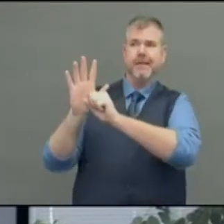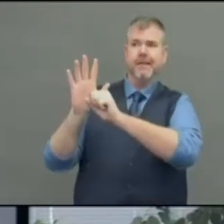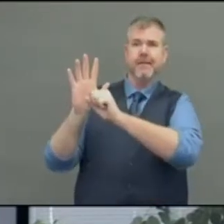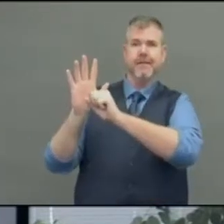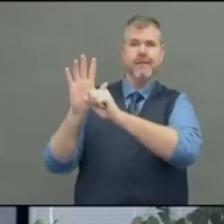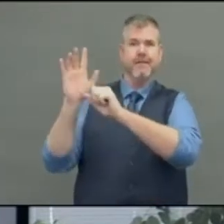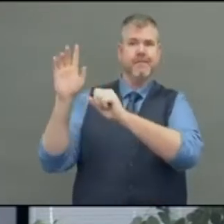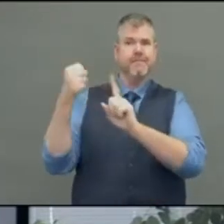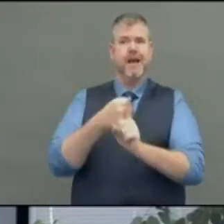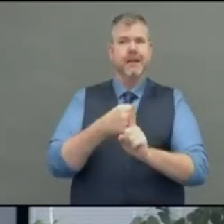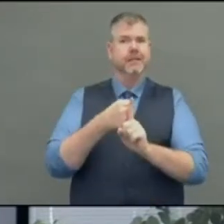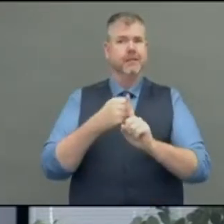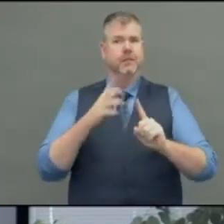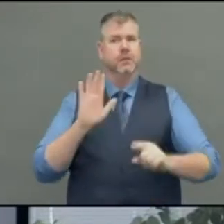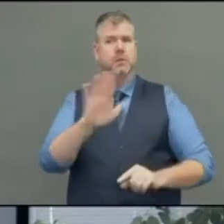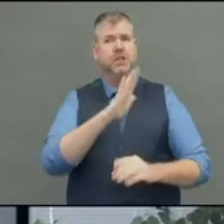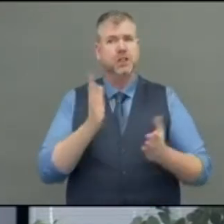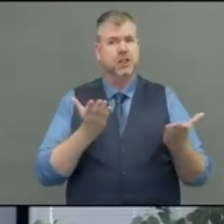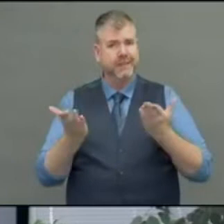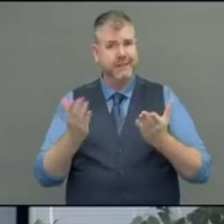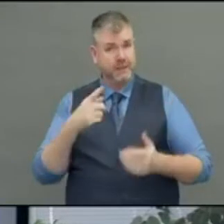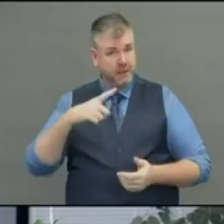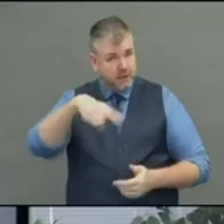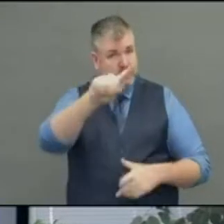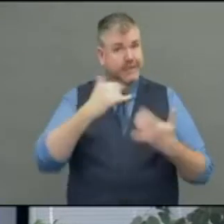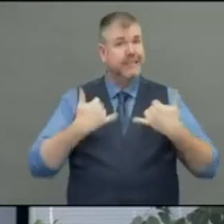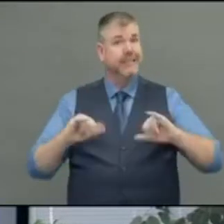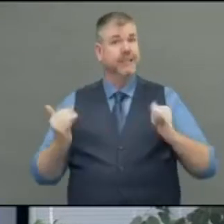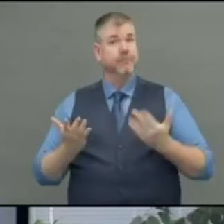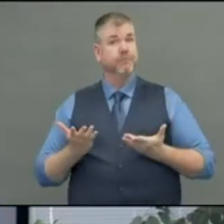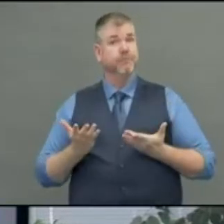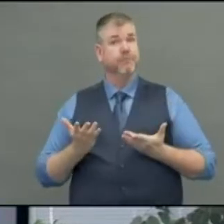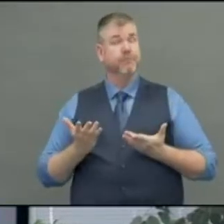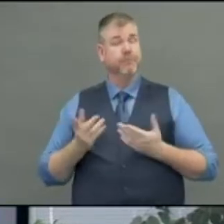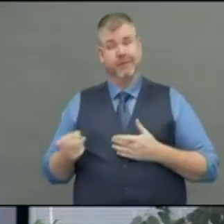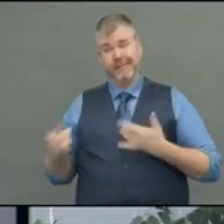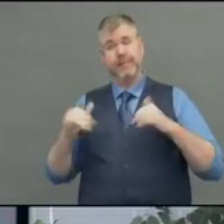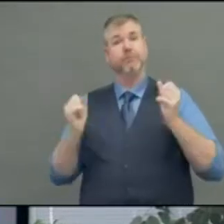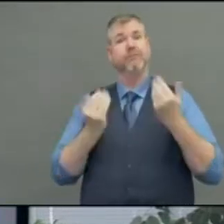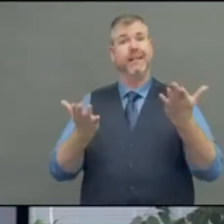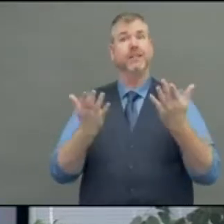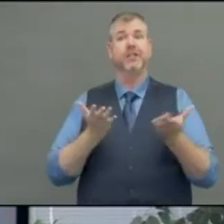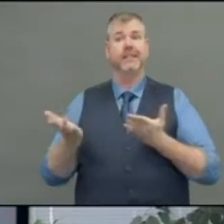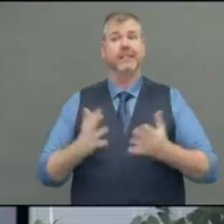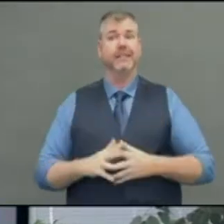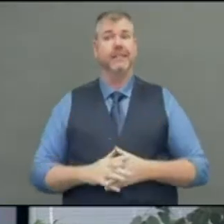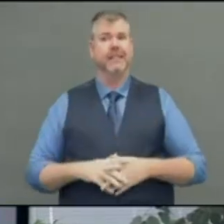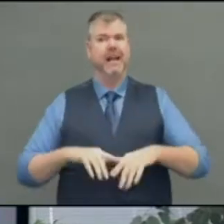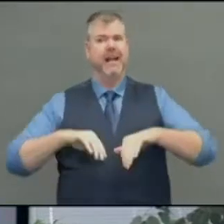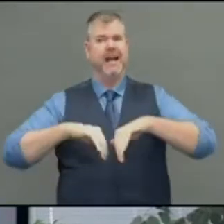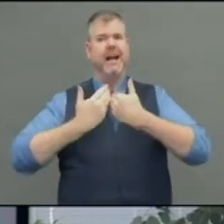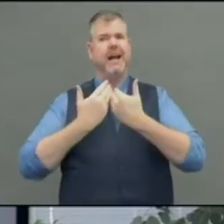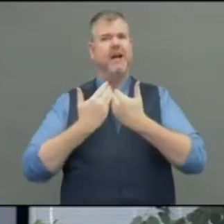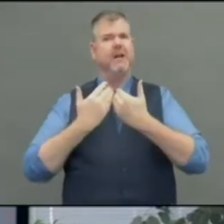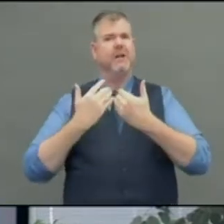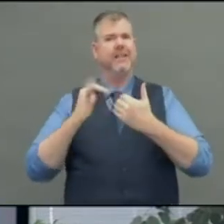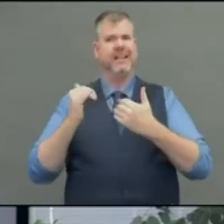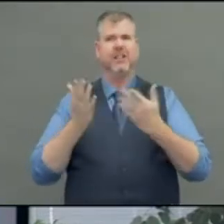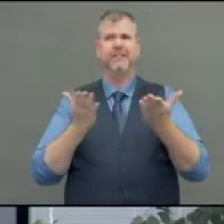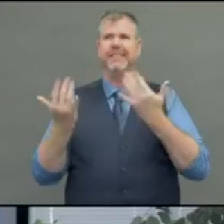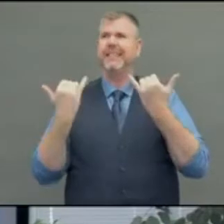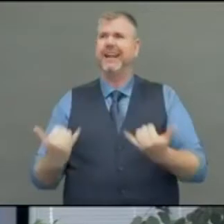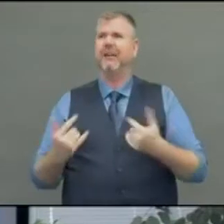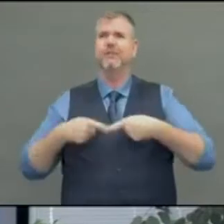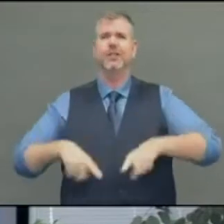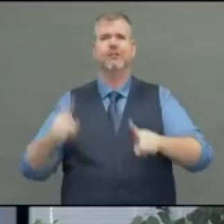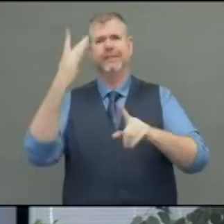services, and are you still providing services? And if so, how is it different than before? Sure. So in regards